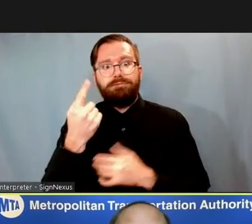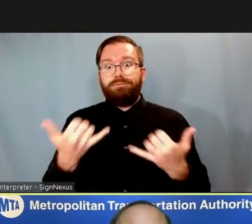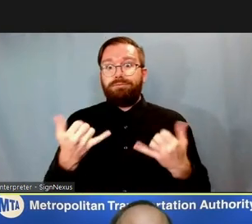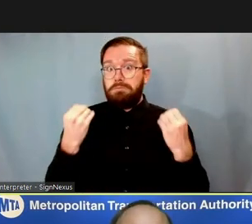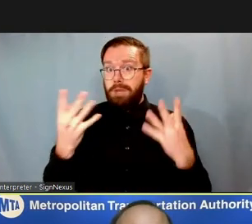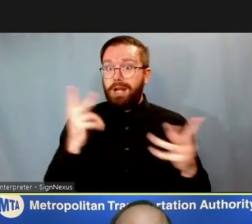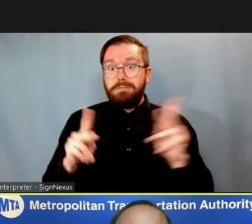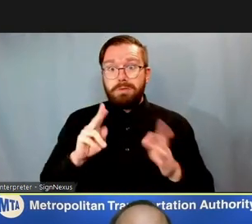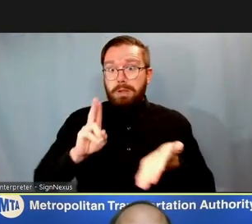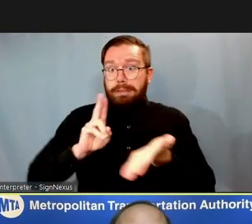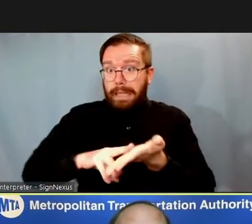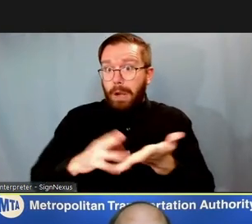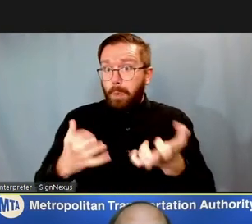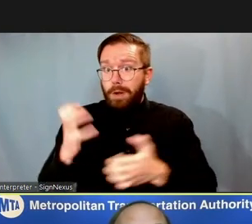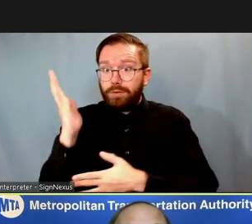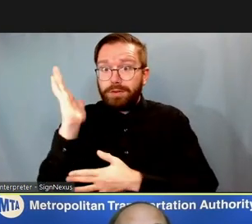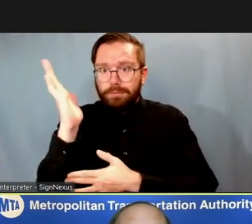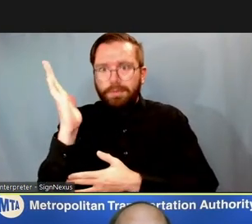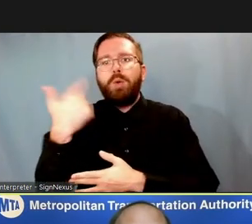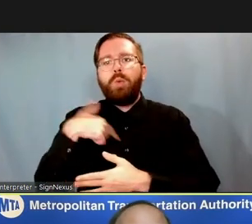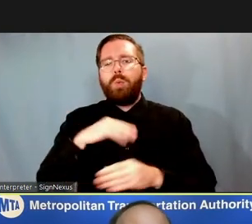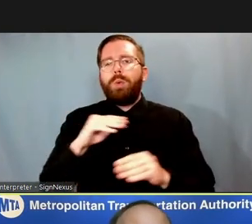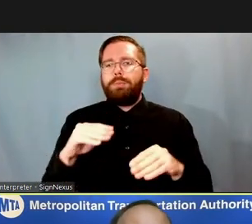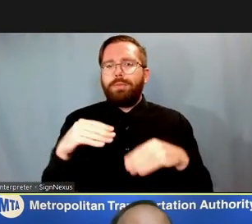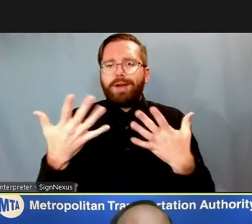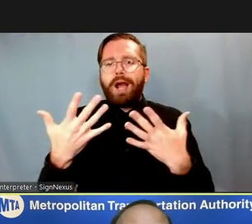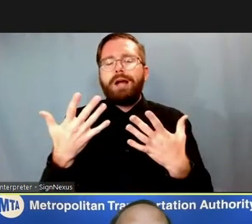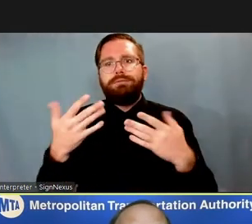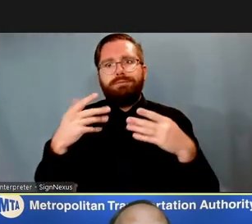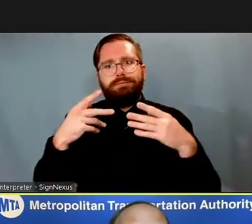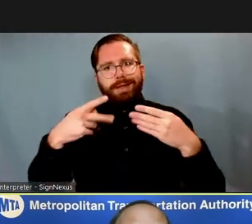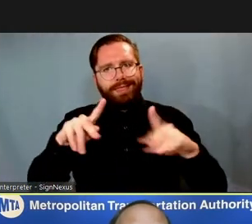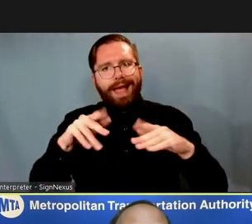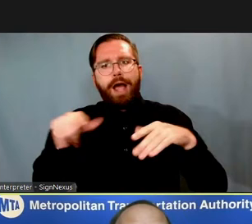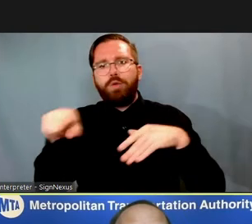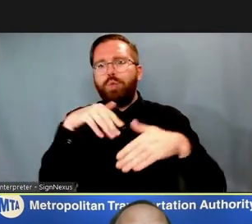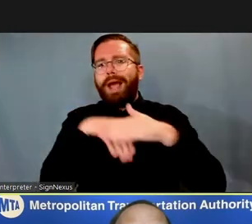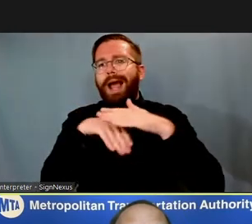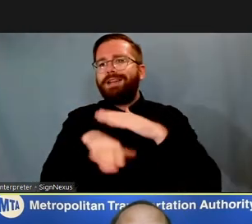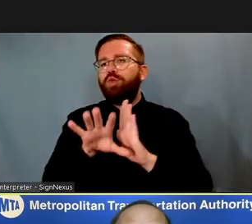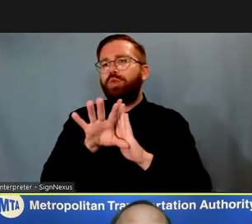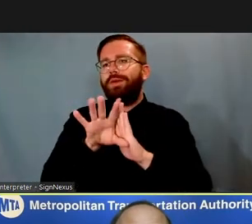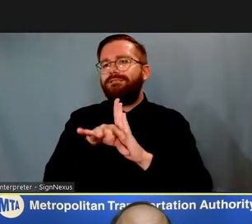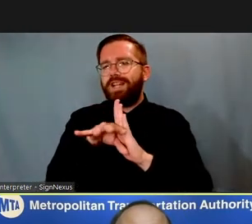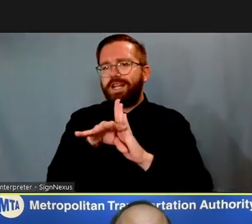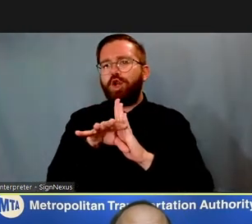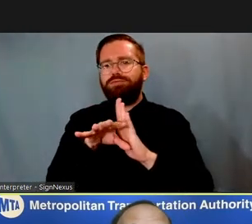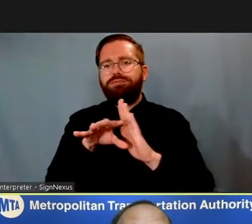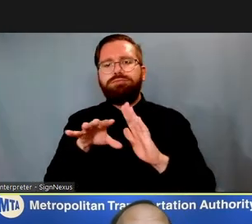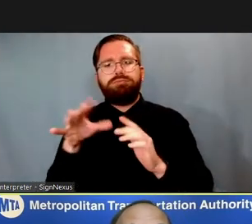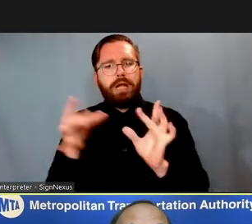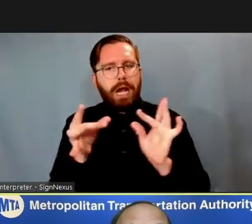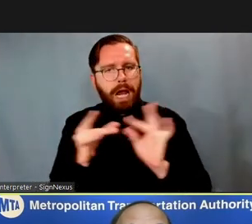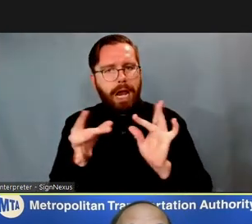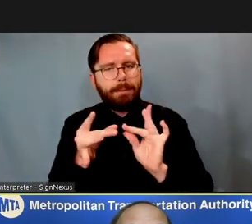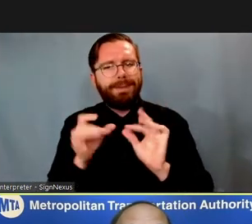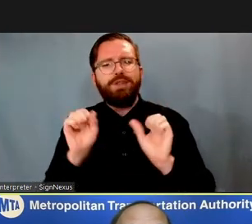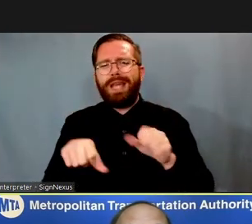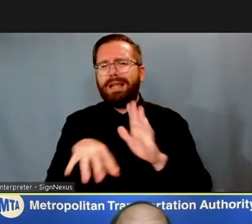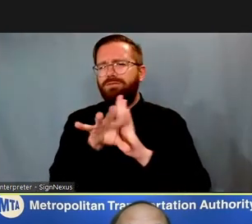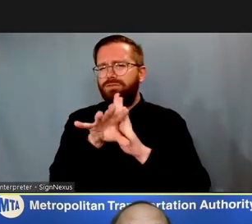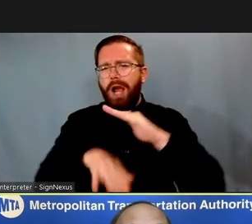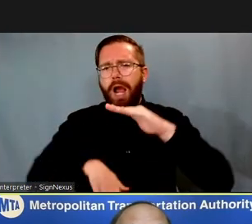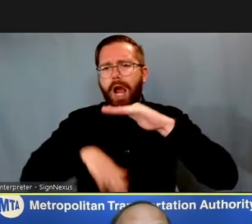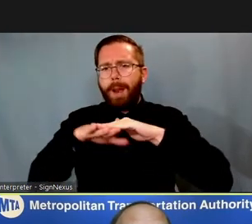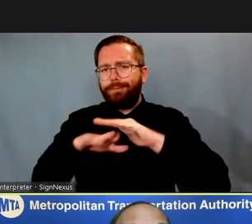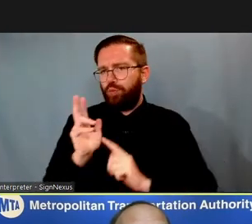video comments as with oral comments at the hearings video comments should be limited to three minutes recorded video comments